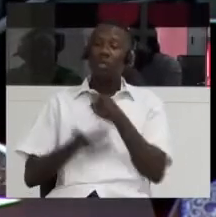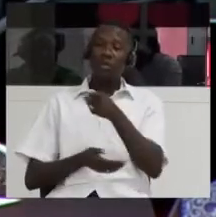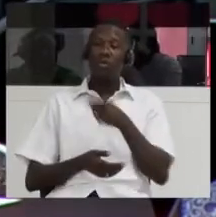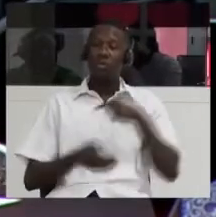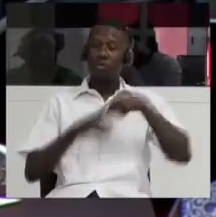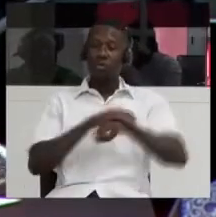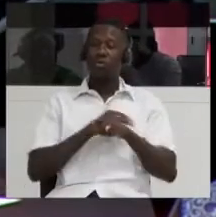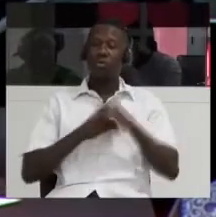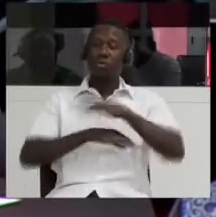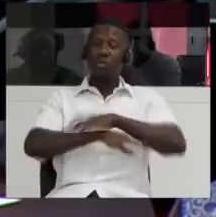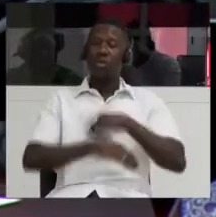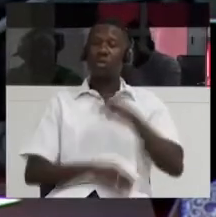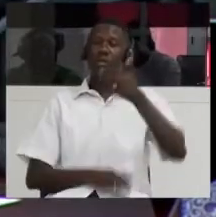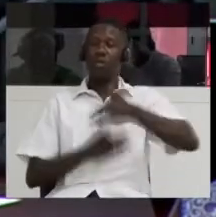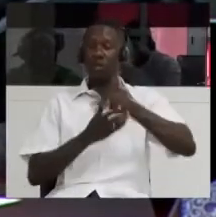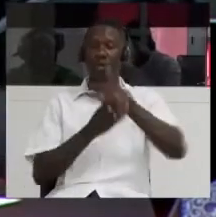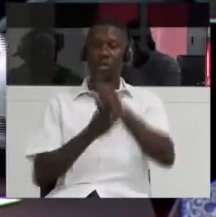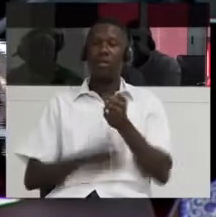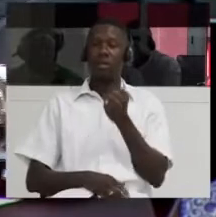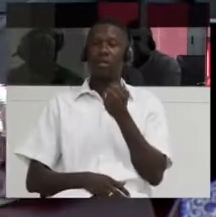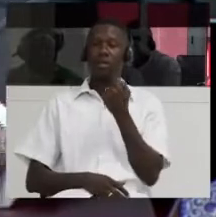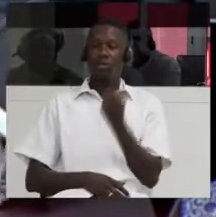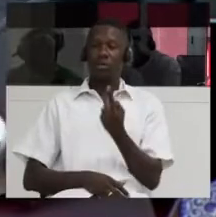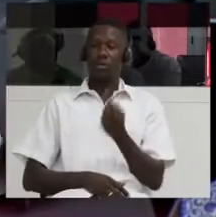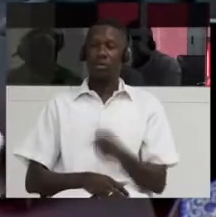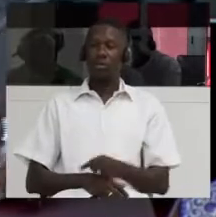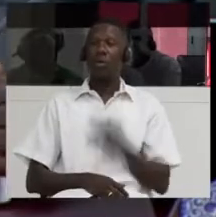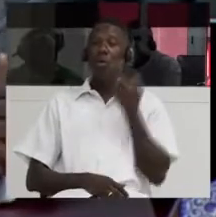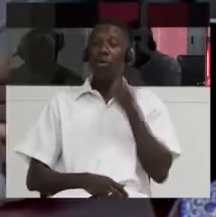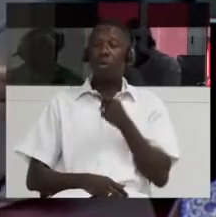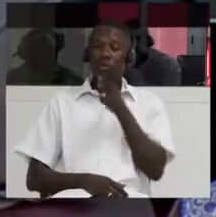did you join the army? I joined the army in the same year, 1991.